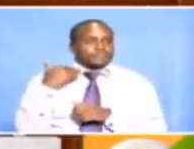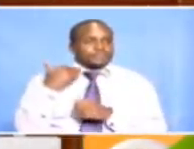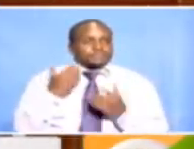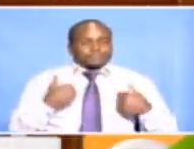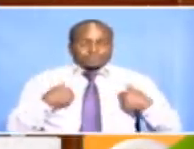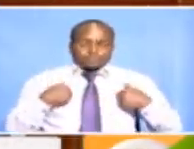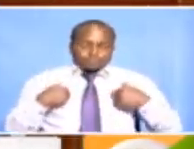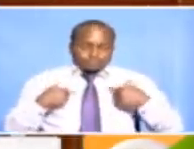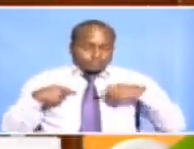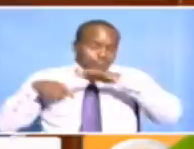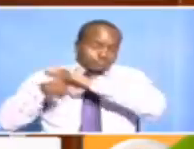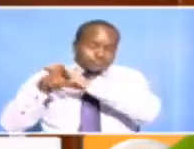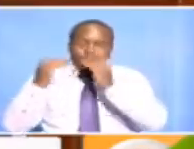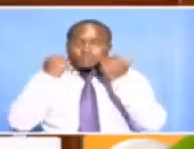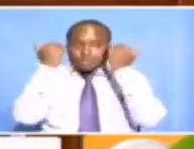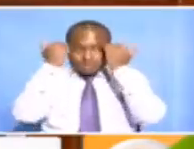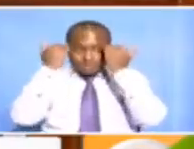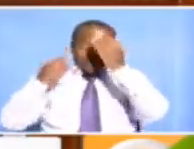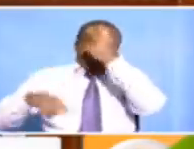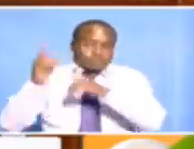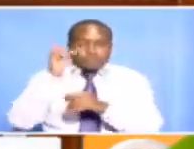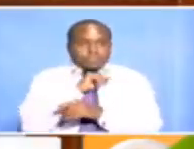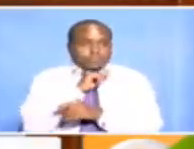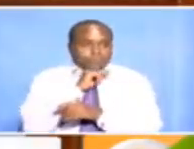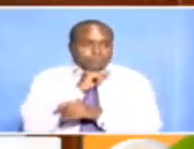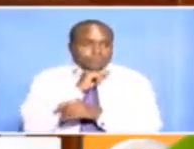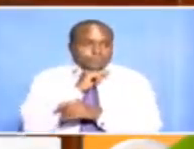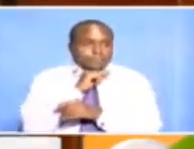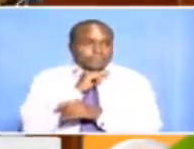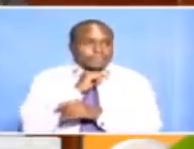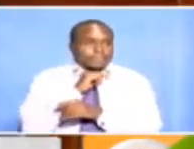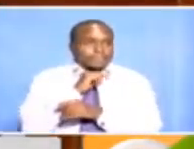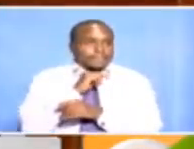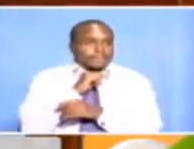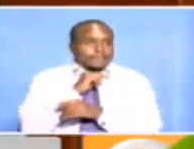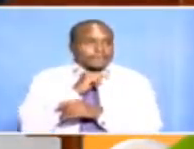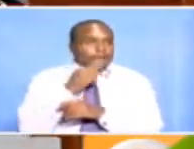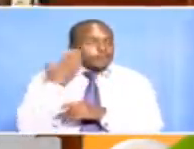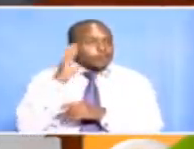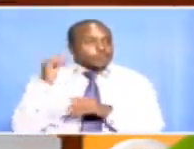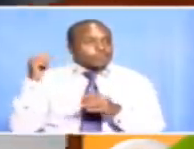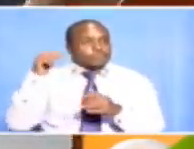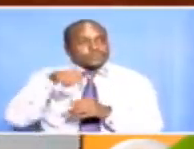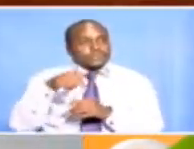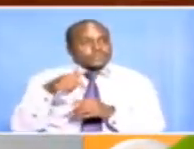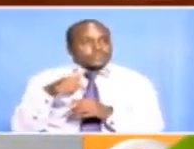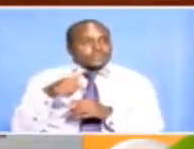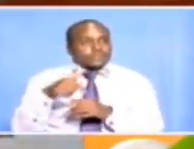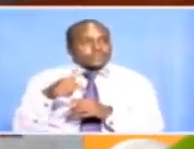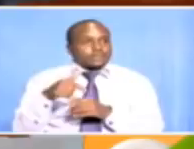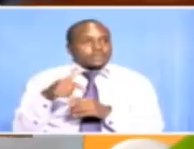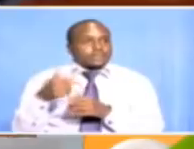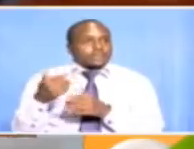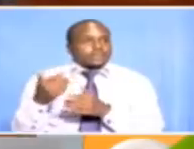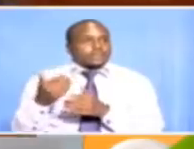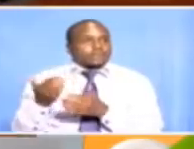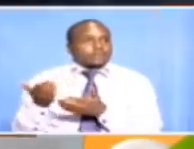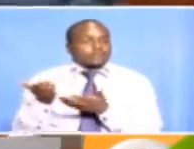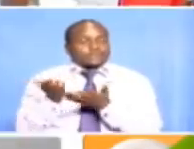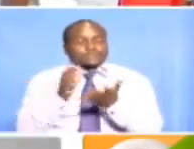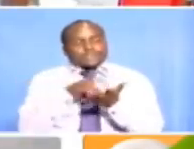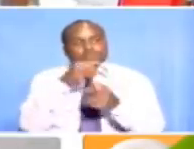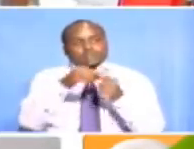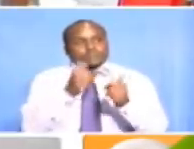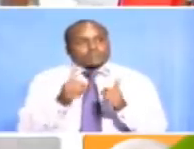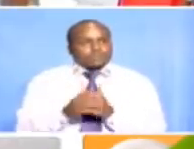court, to the high court. I won that case. I don't know why this year up today, he has not preferred the criminal charges. You're telling